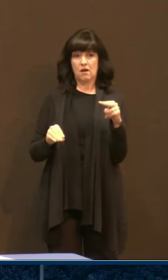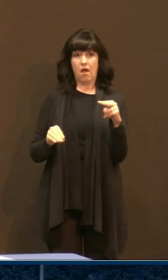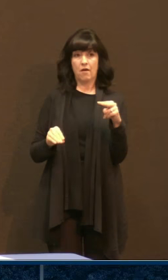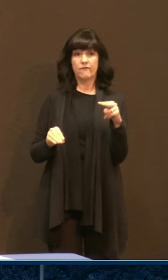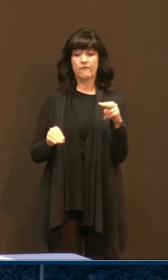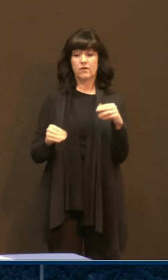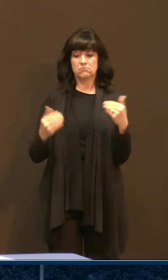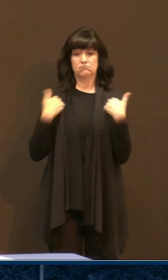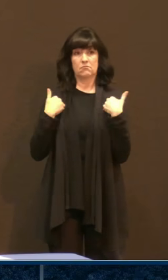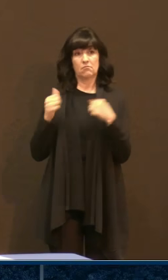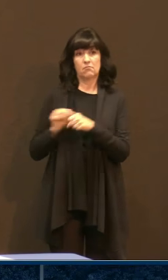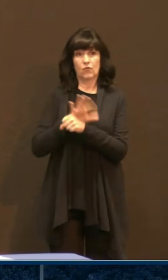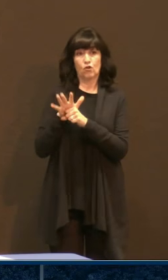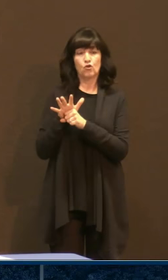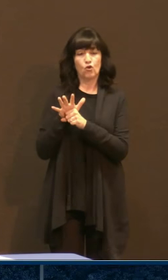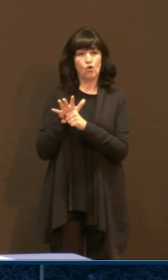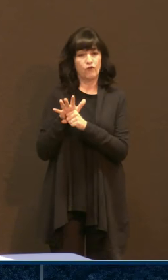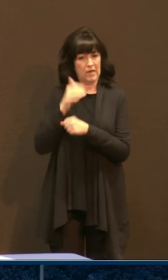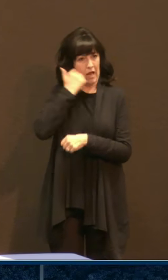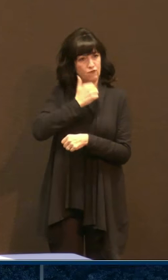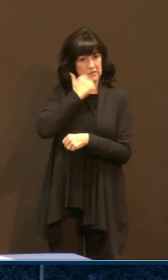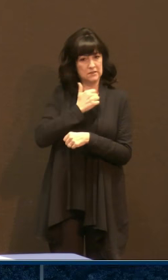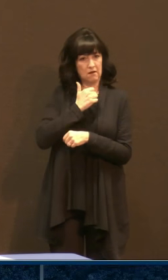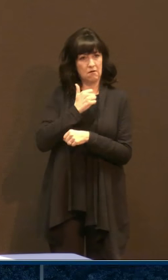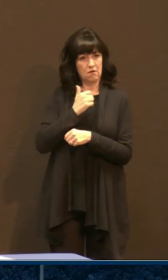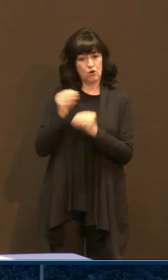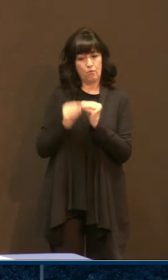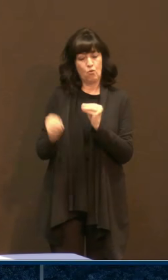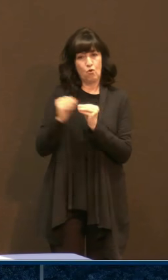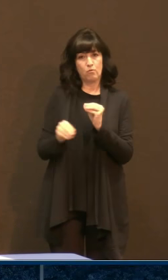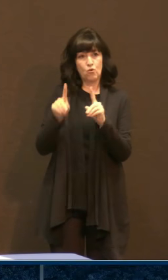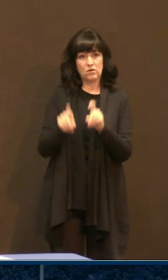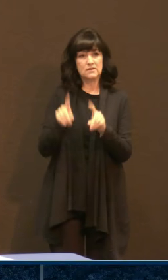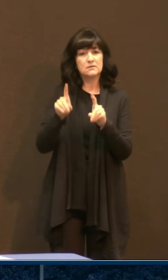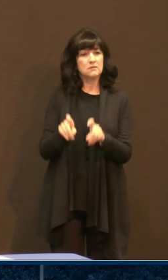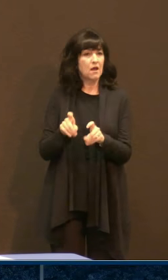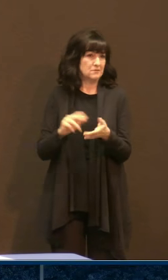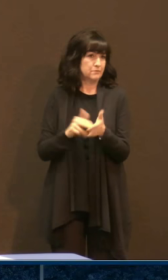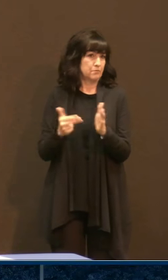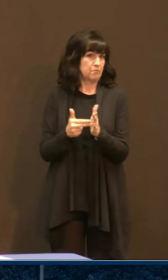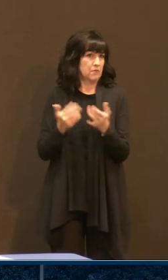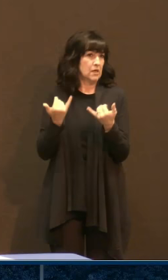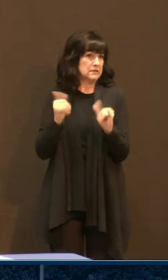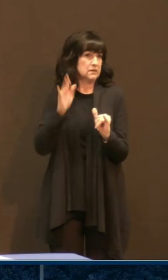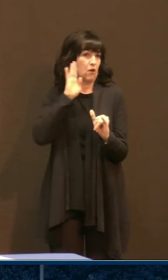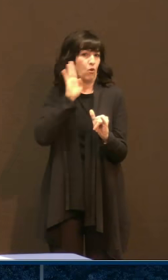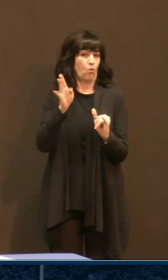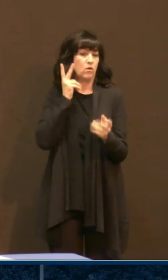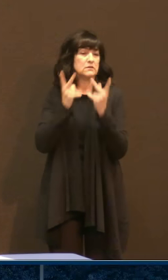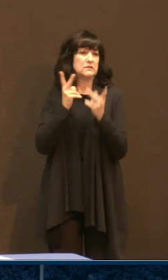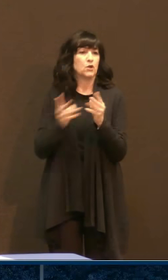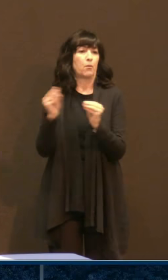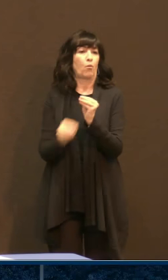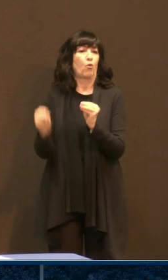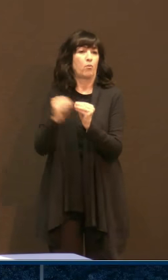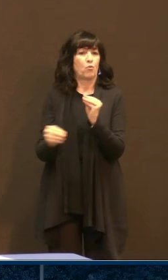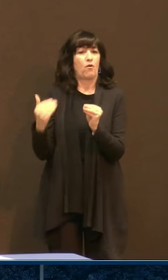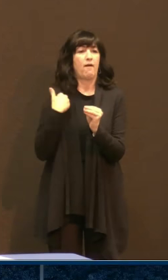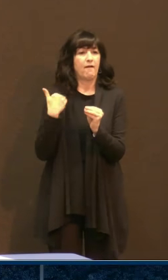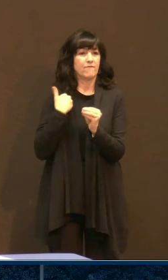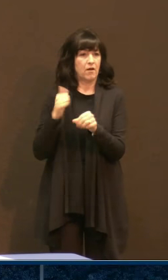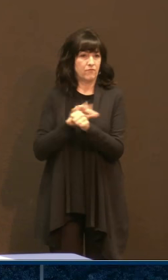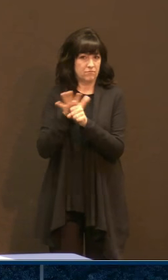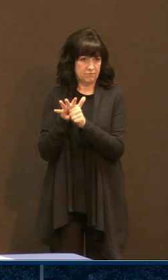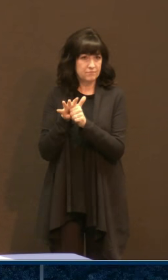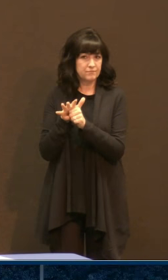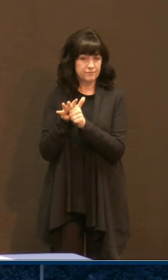tests every day, and so you're going to see more positive cases. And we're also over-testing in areas where